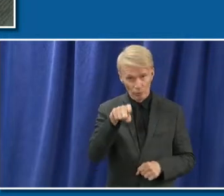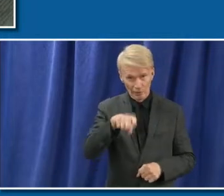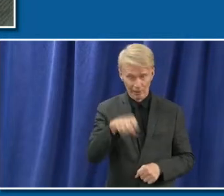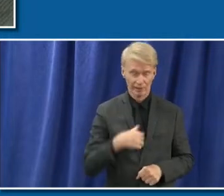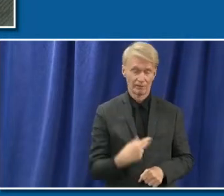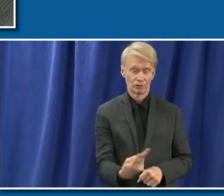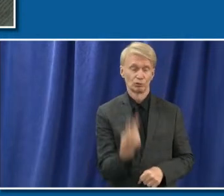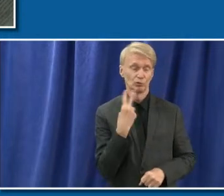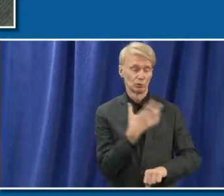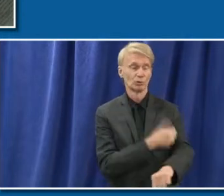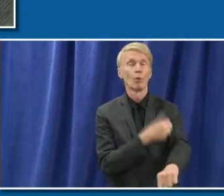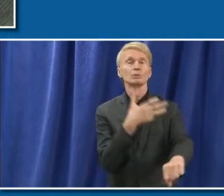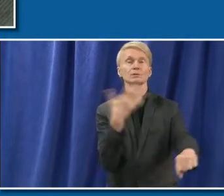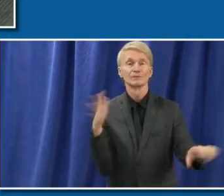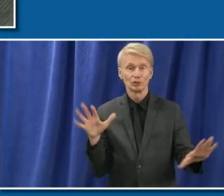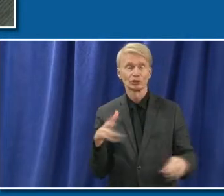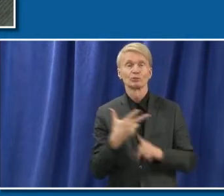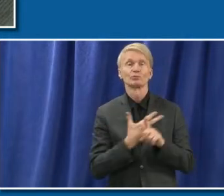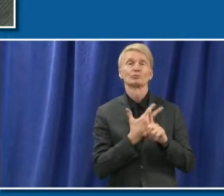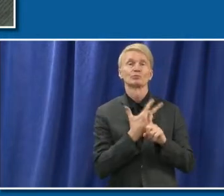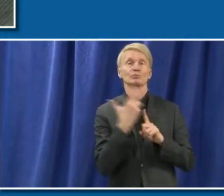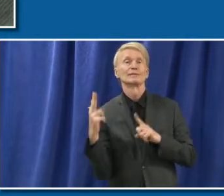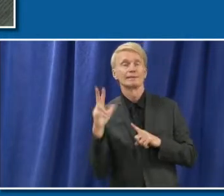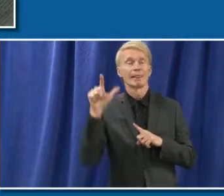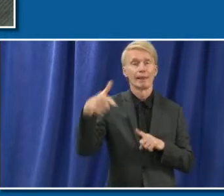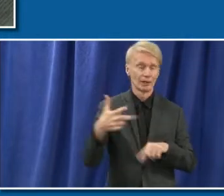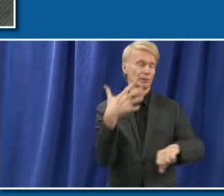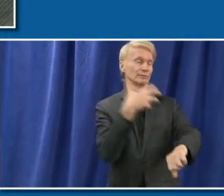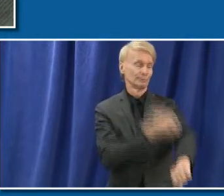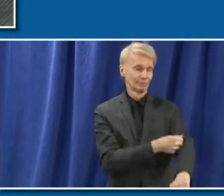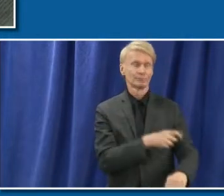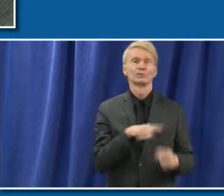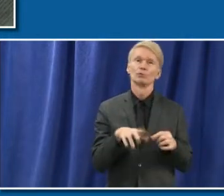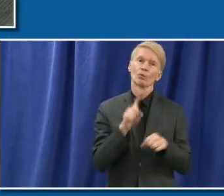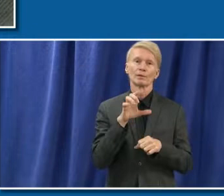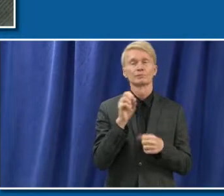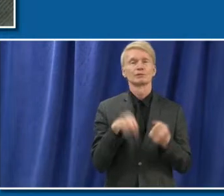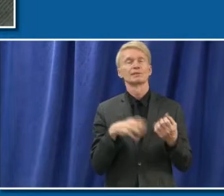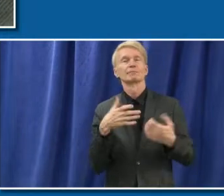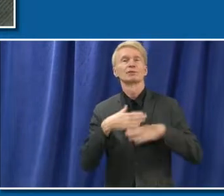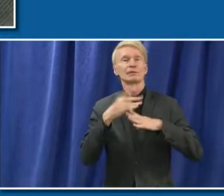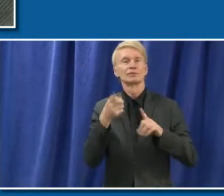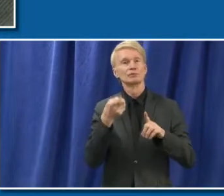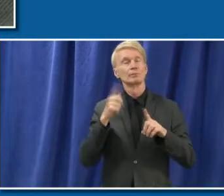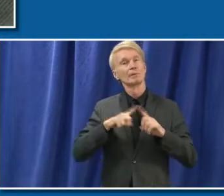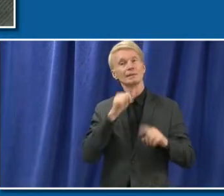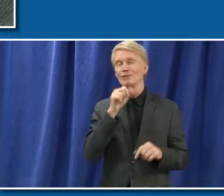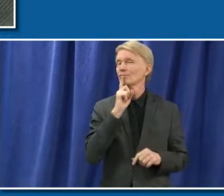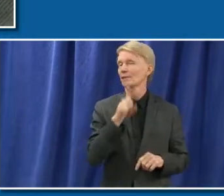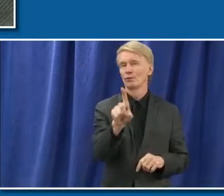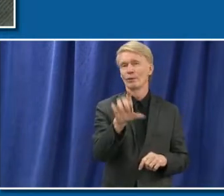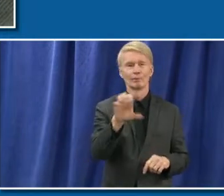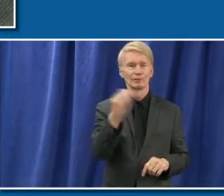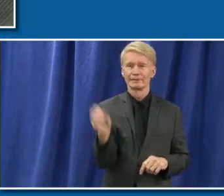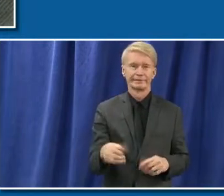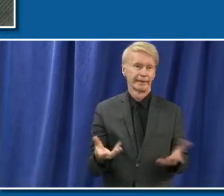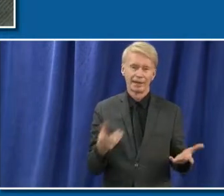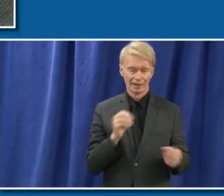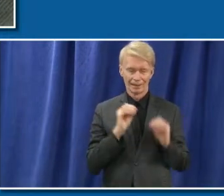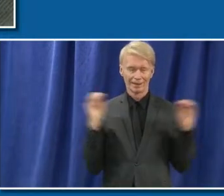get the most protection that that vaccine can offer. But it's not a 100% protection. And no vaccine that we have